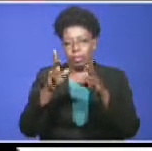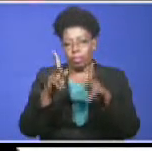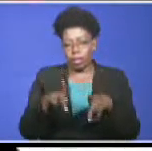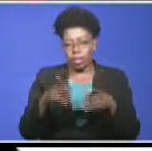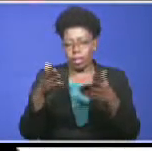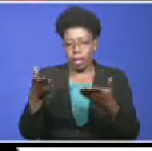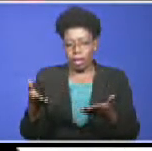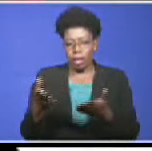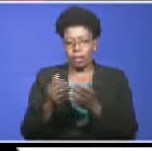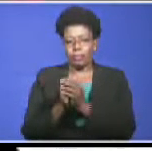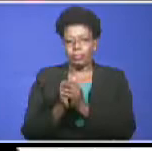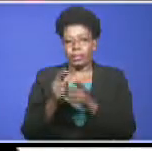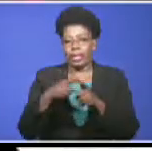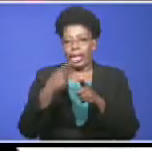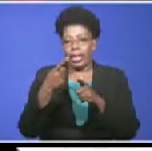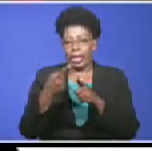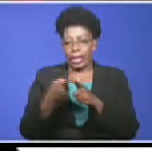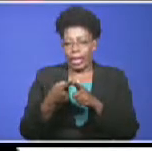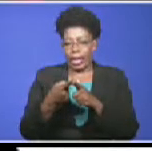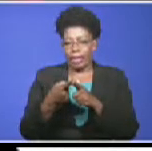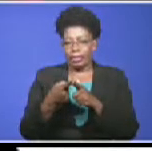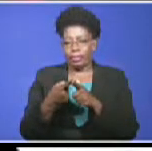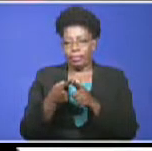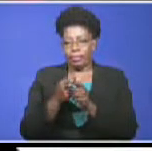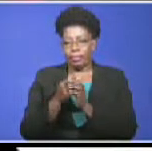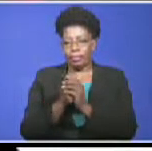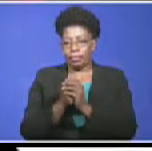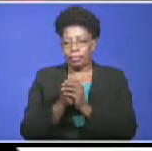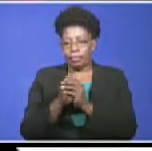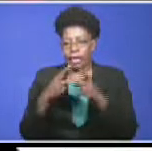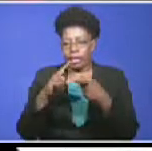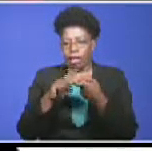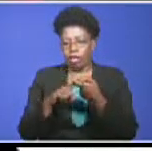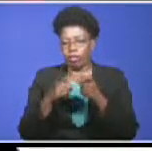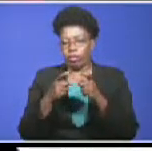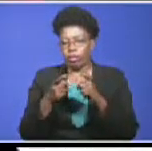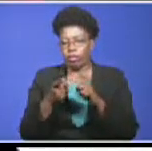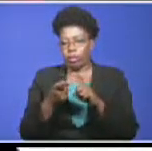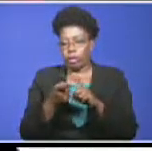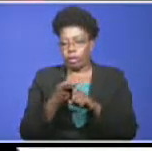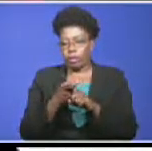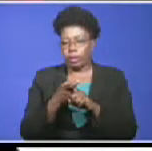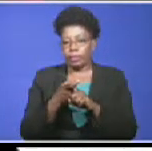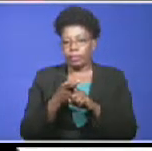over here. Mm-hmm. And then his girlfriend was actually